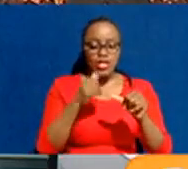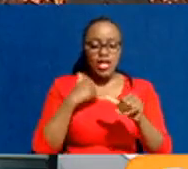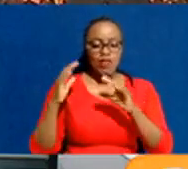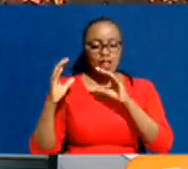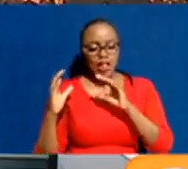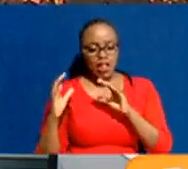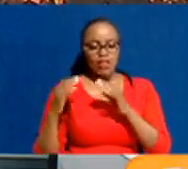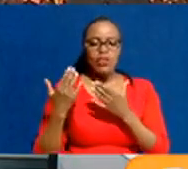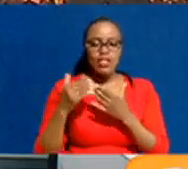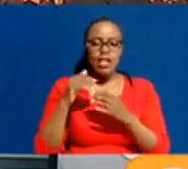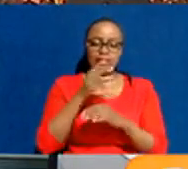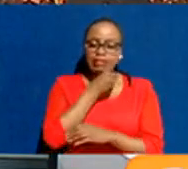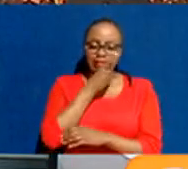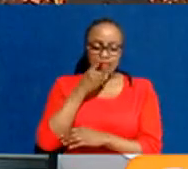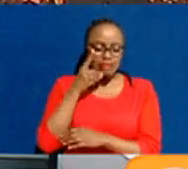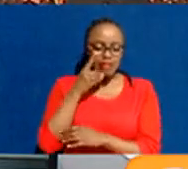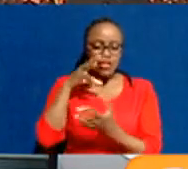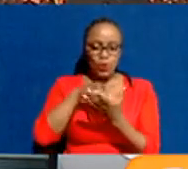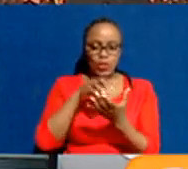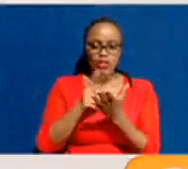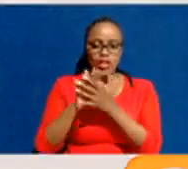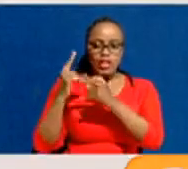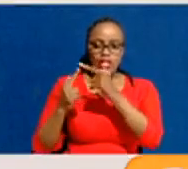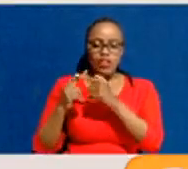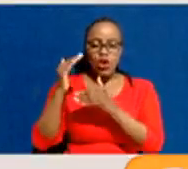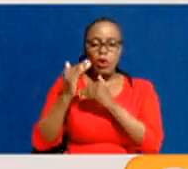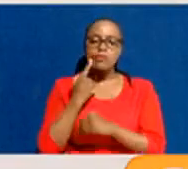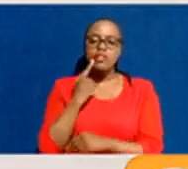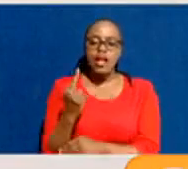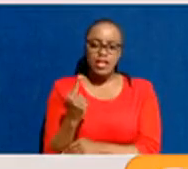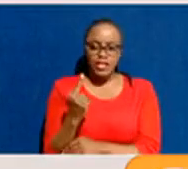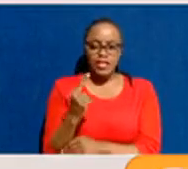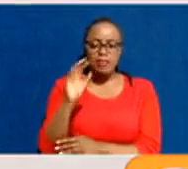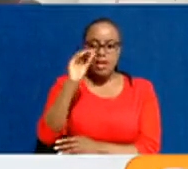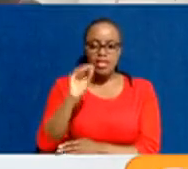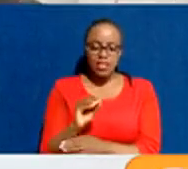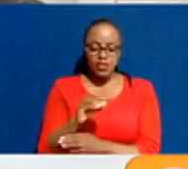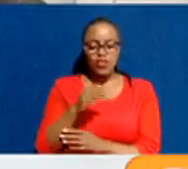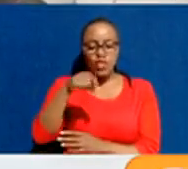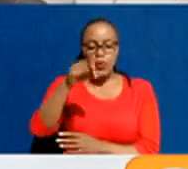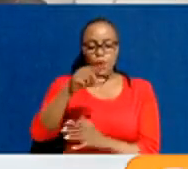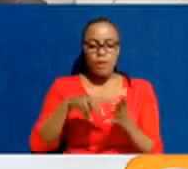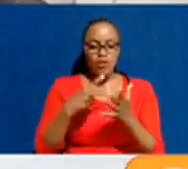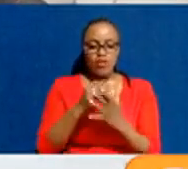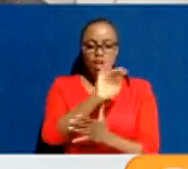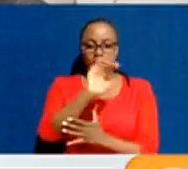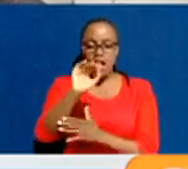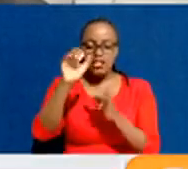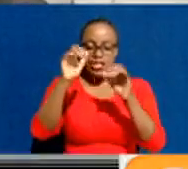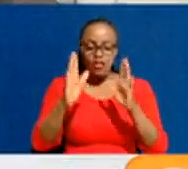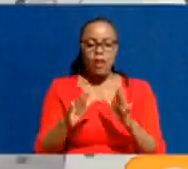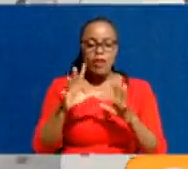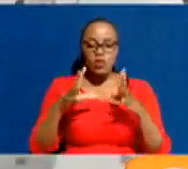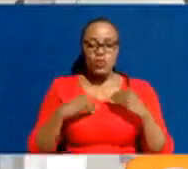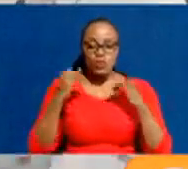brunt of extreme dry weather conditions and experience almost 100% crop failure. The stakeholders are now urging farmers to adopt